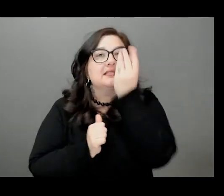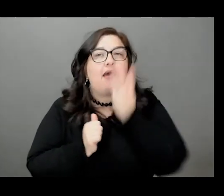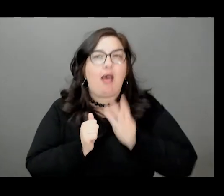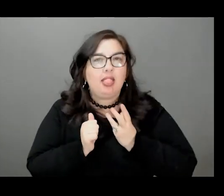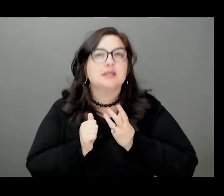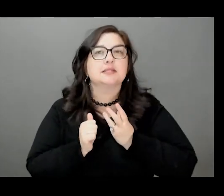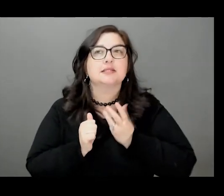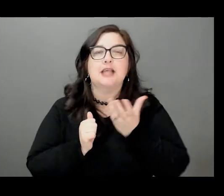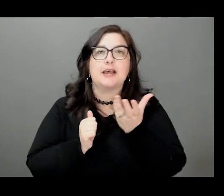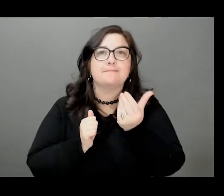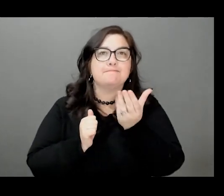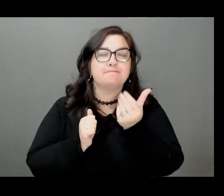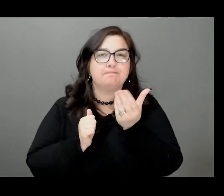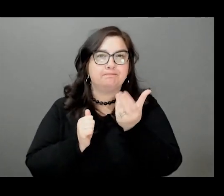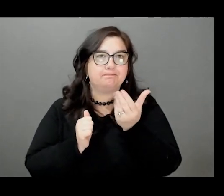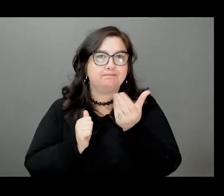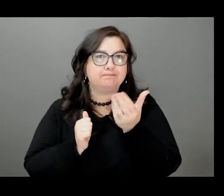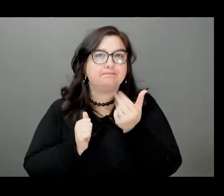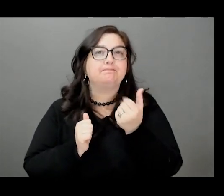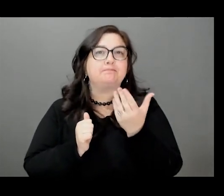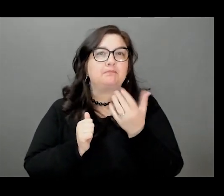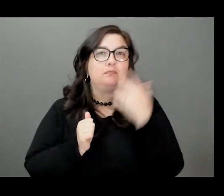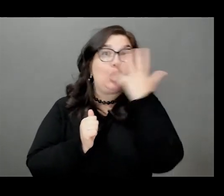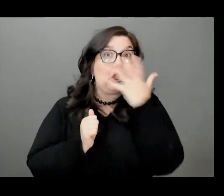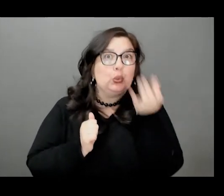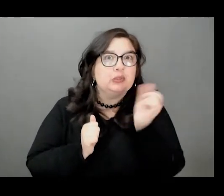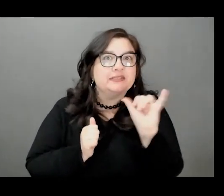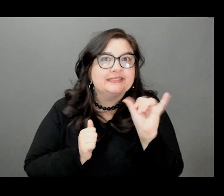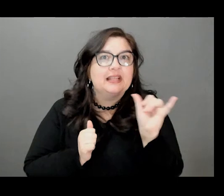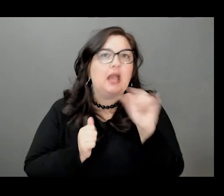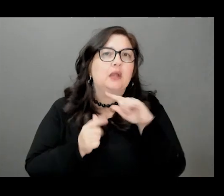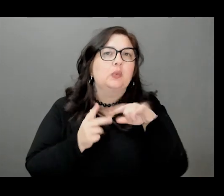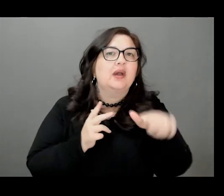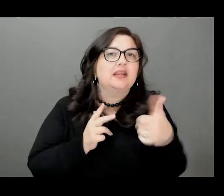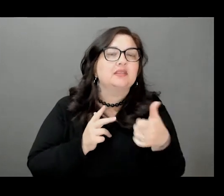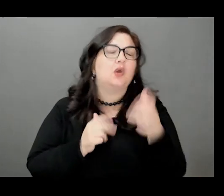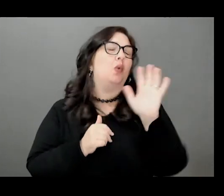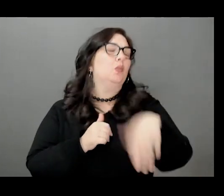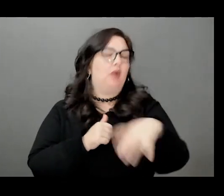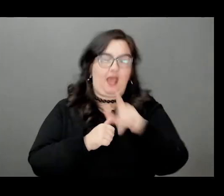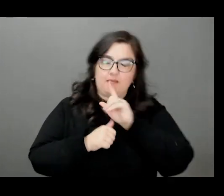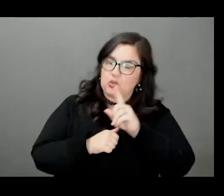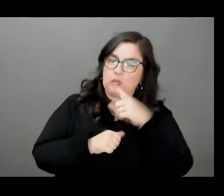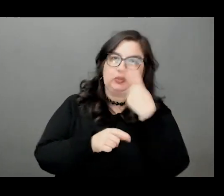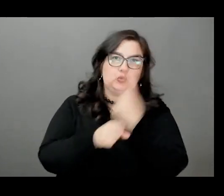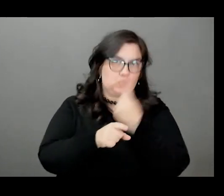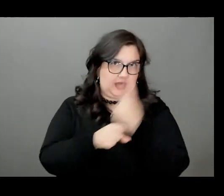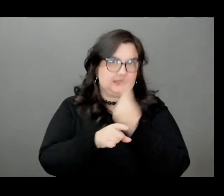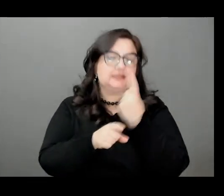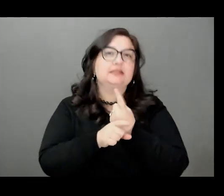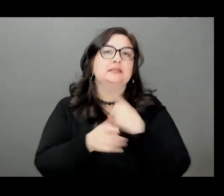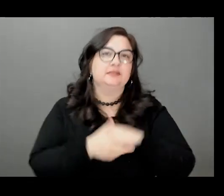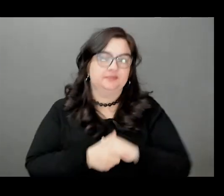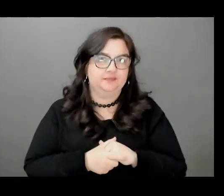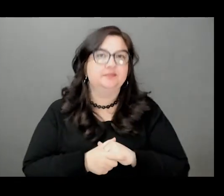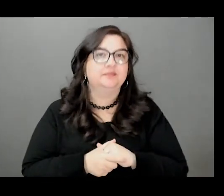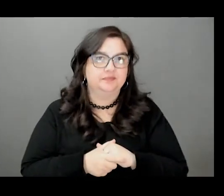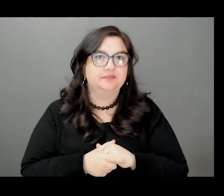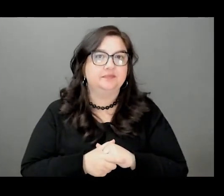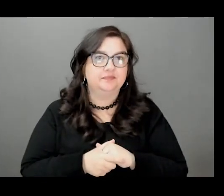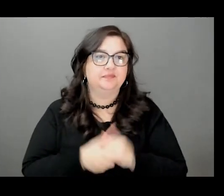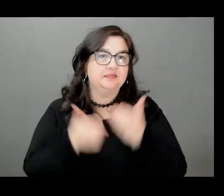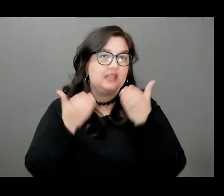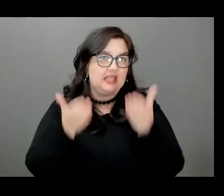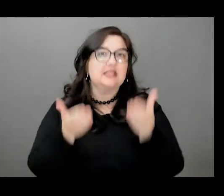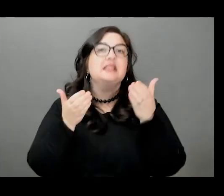minutes. Sure. Tell us what the other end of this yes the service looks like. Yeah, no, absolutely,